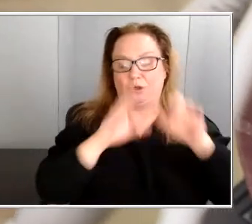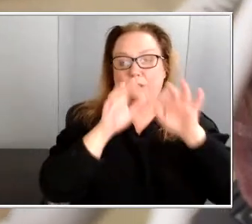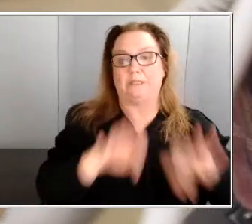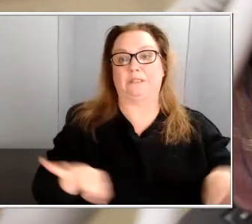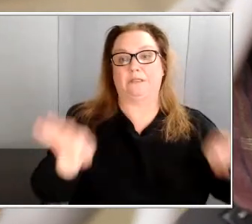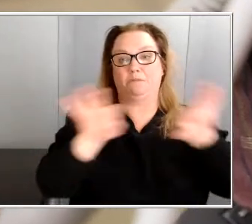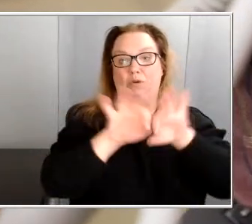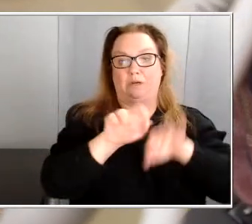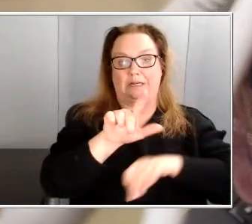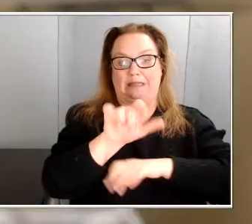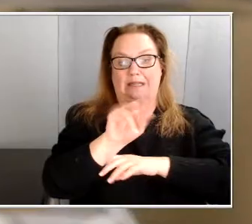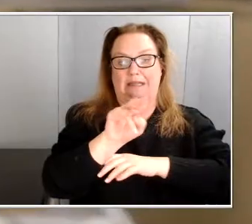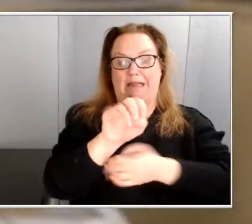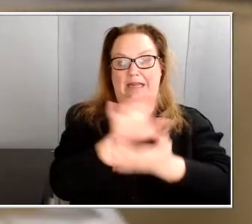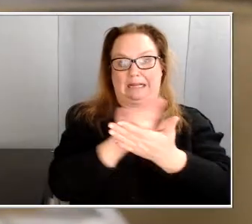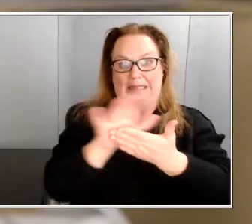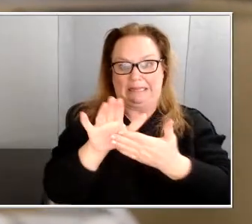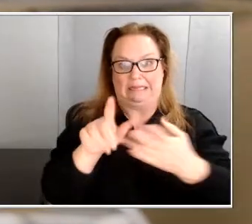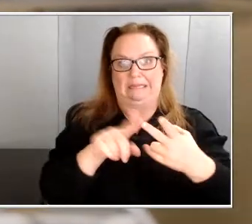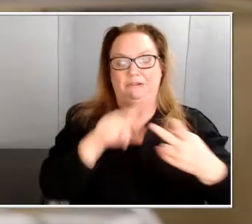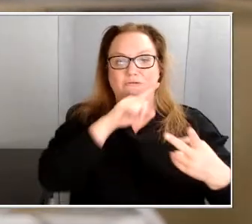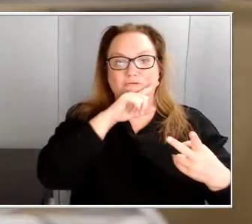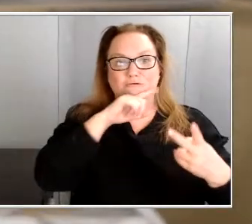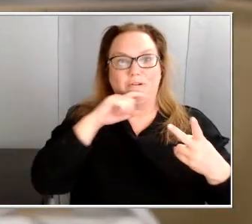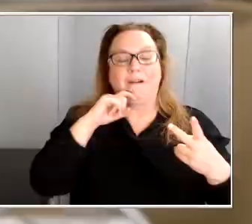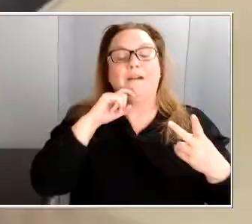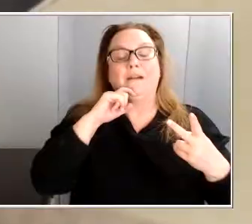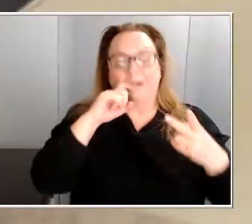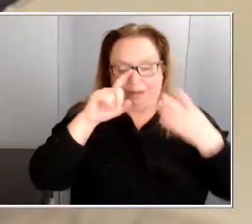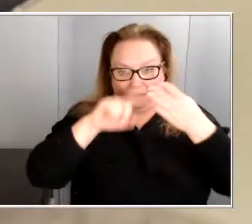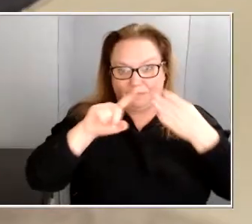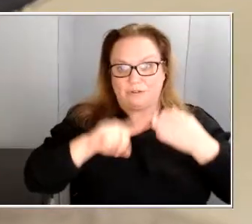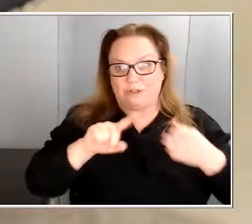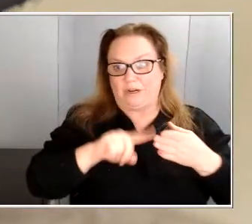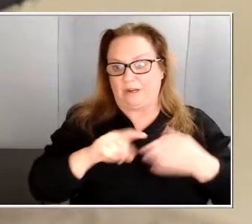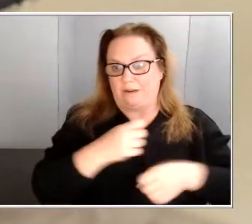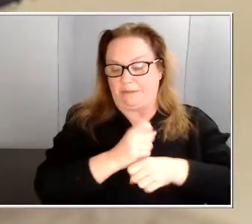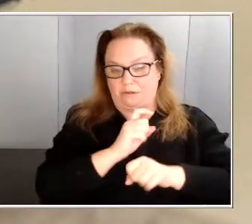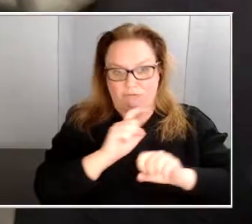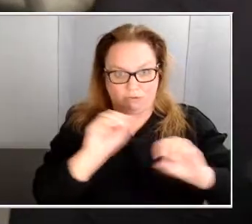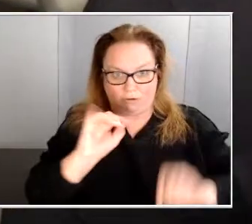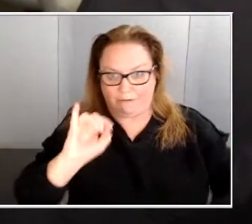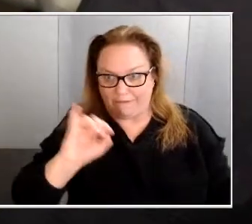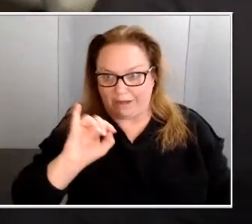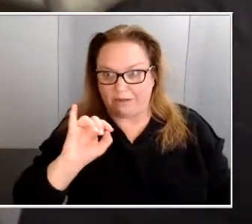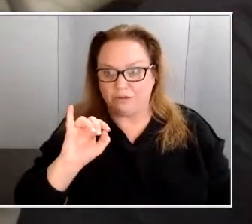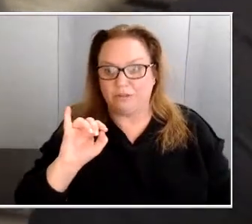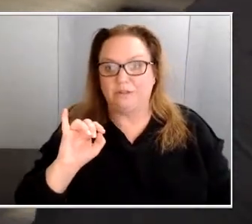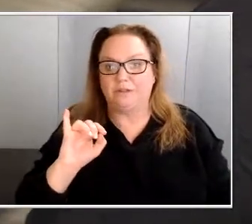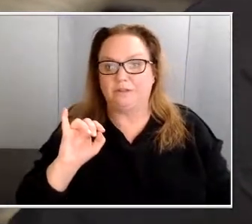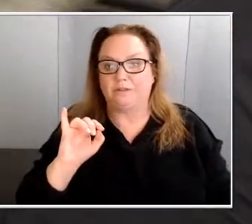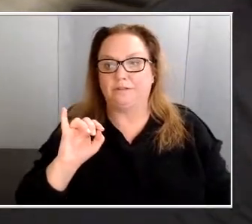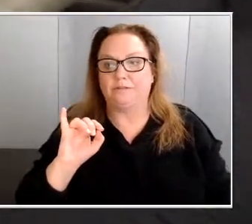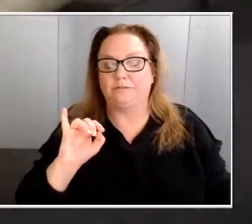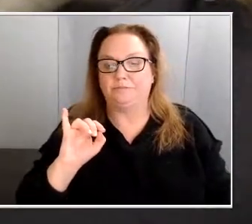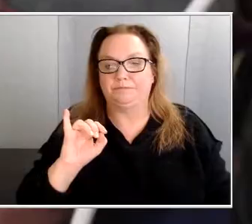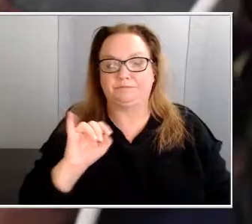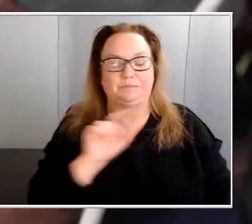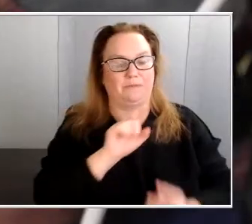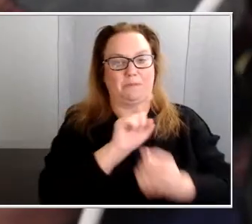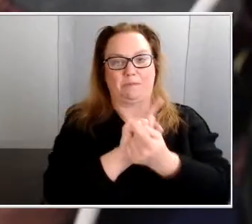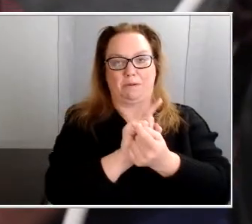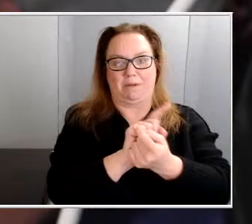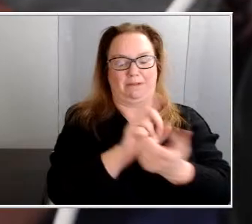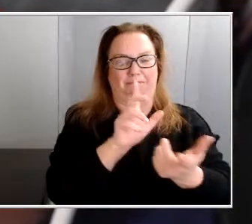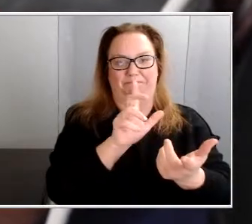line clean and dry. I have to check on it to make sure there's no infection or anything showing. Just from the moment I met him, I could tell, like, these